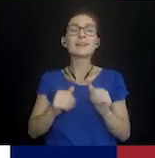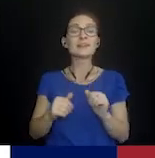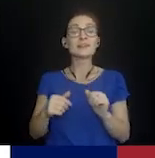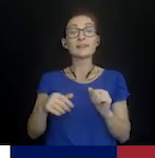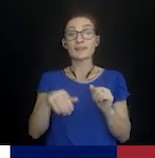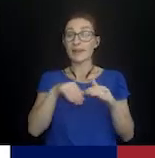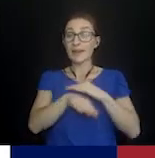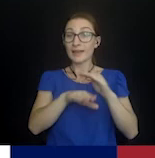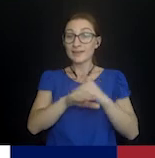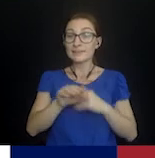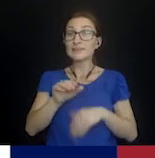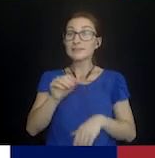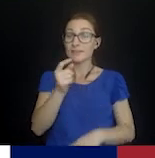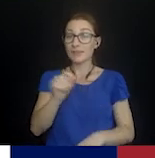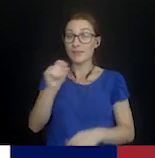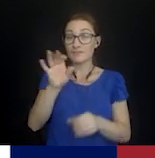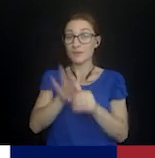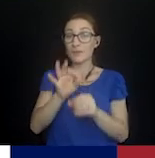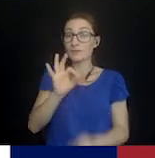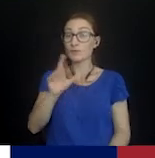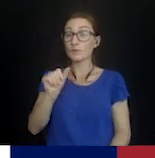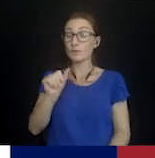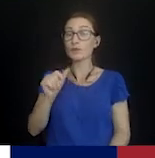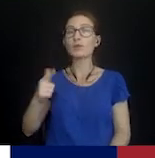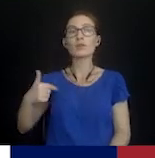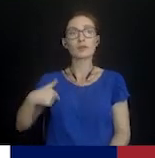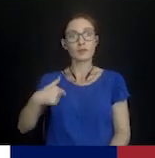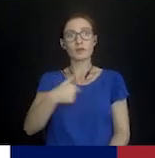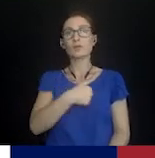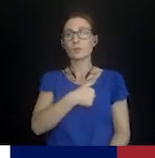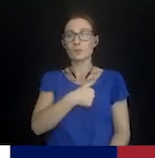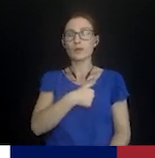Florida, we were able to spread information, and